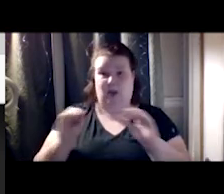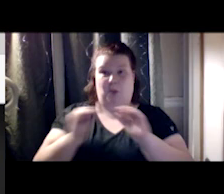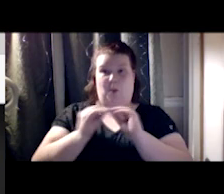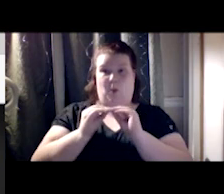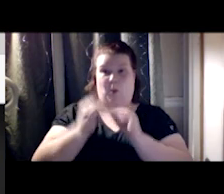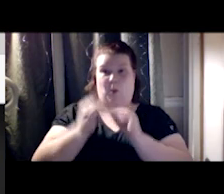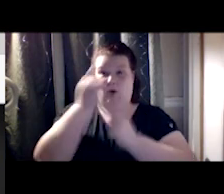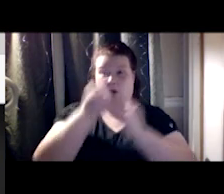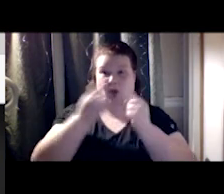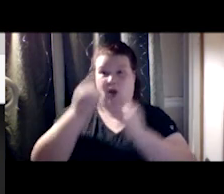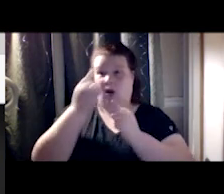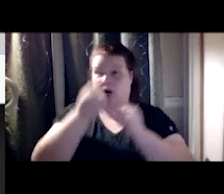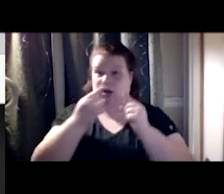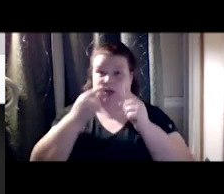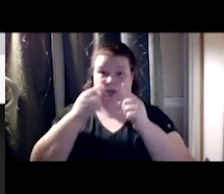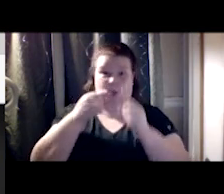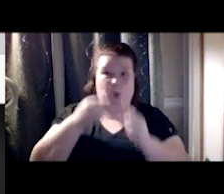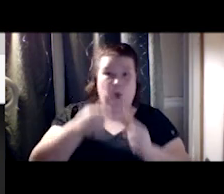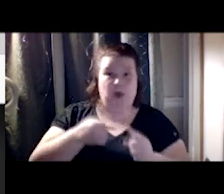that you guys want to share?